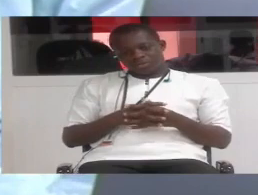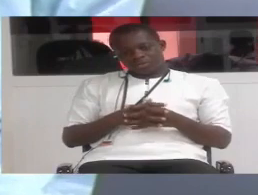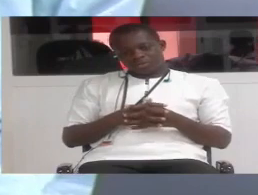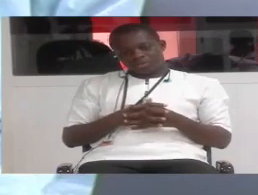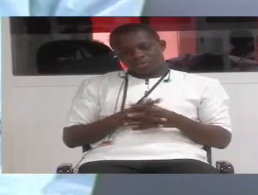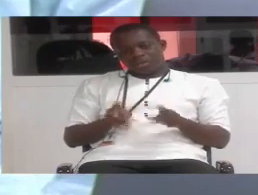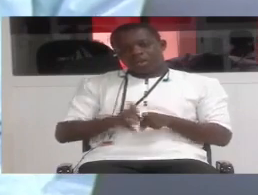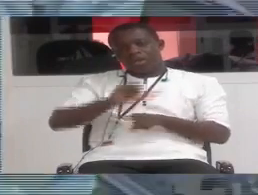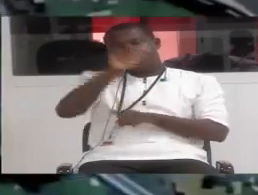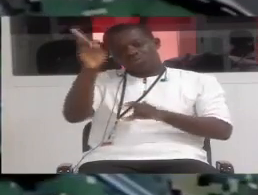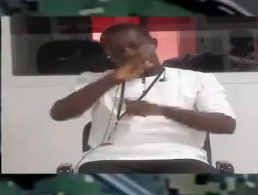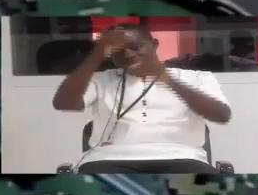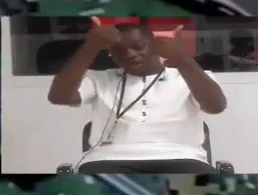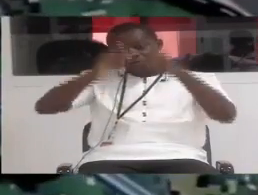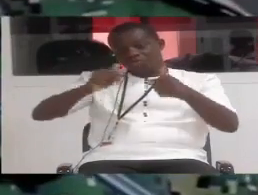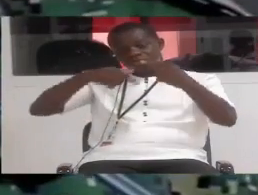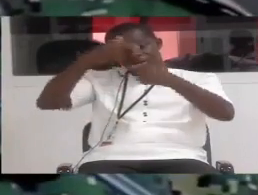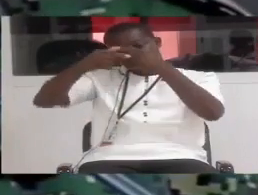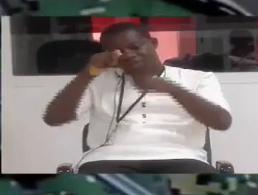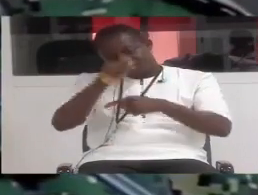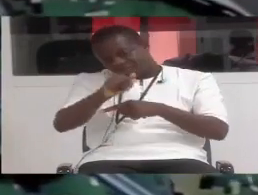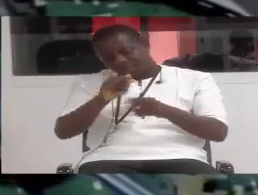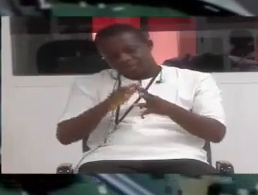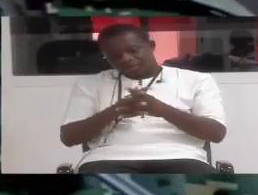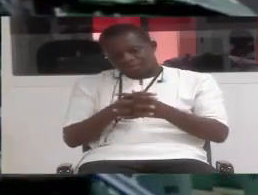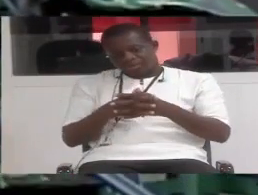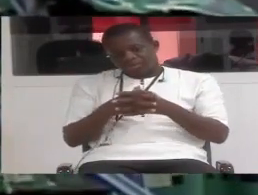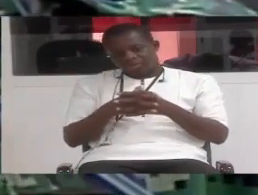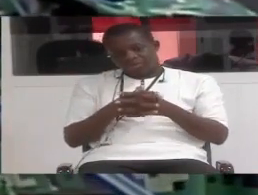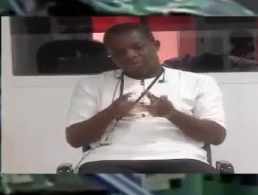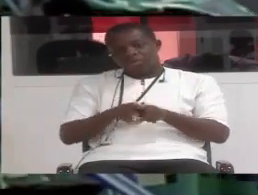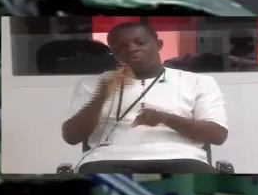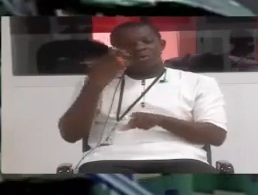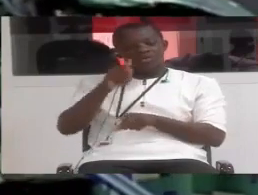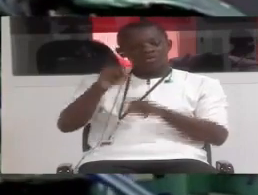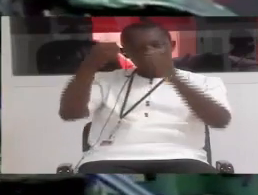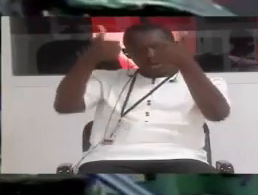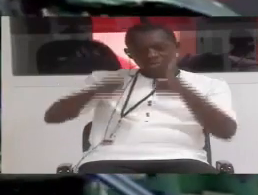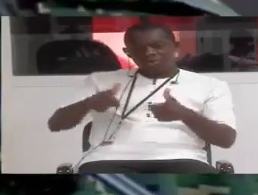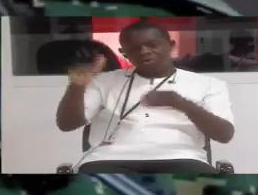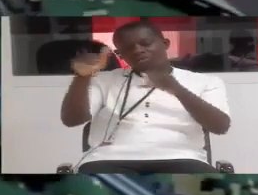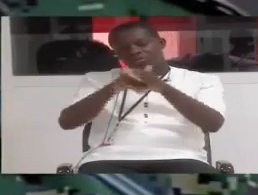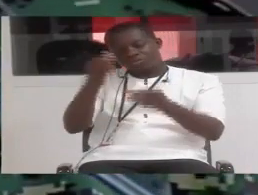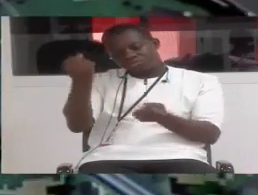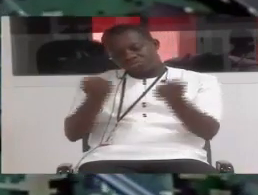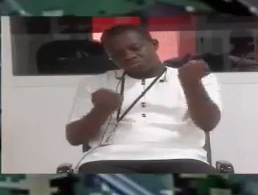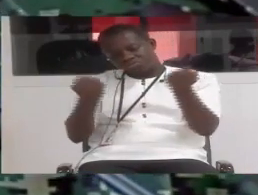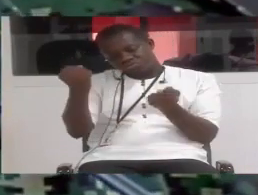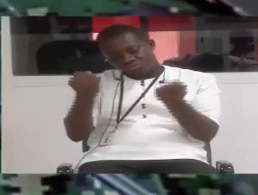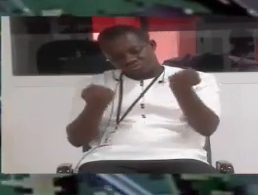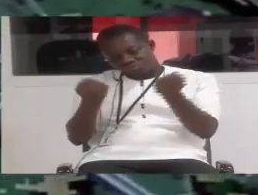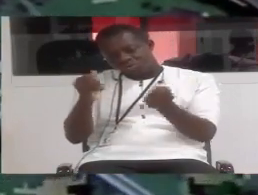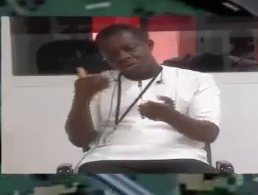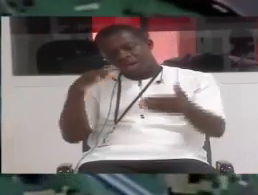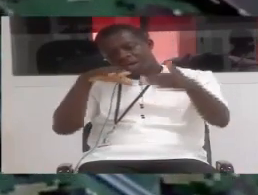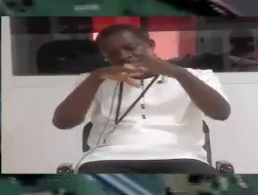and then what happened after that ganaw lolou la na hew bi lolou amé ñu dugal len ci moto yi drive dem ci bir